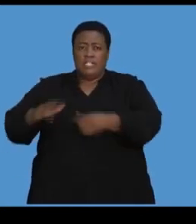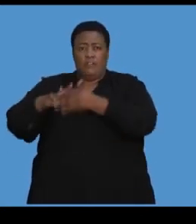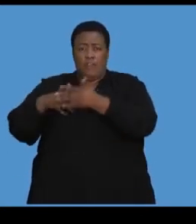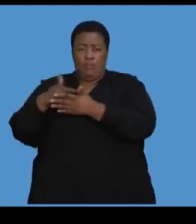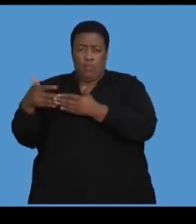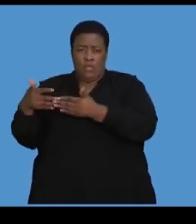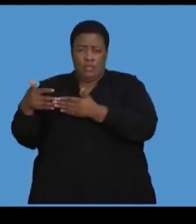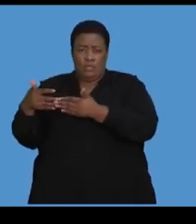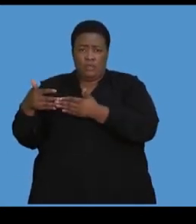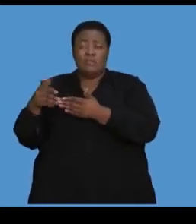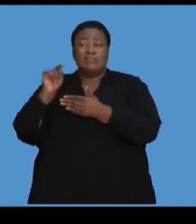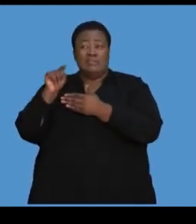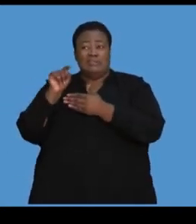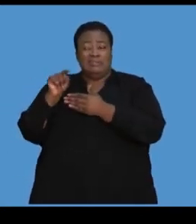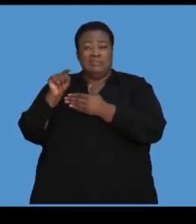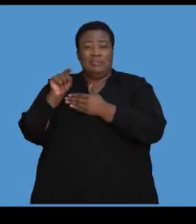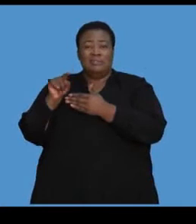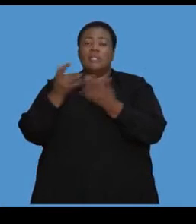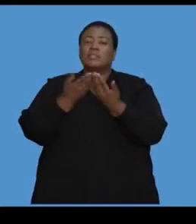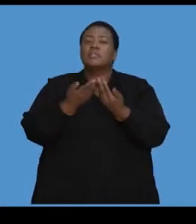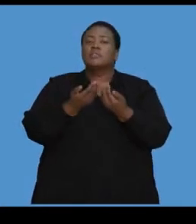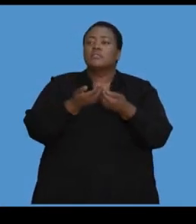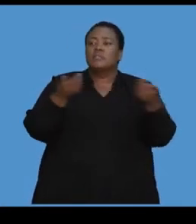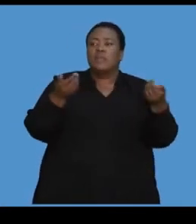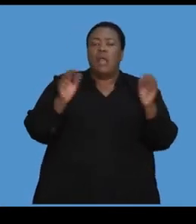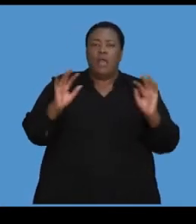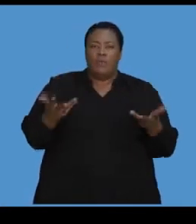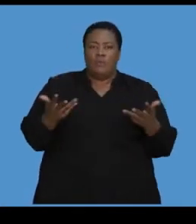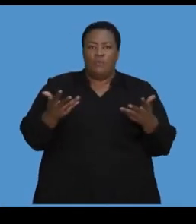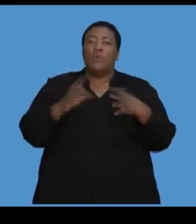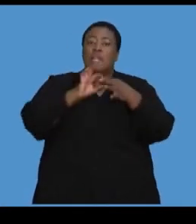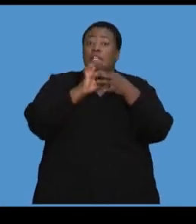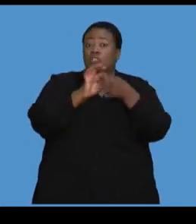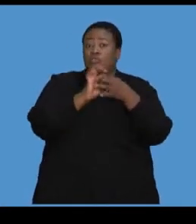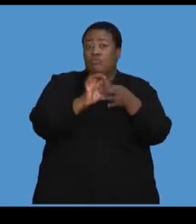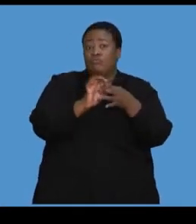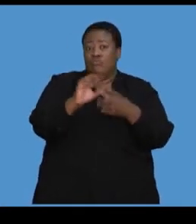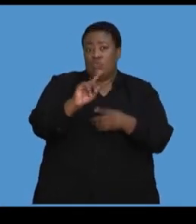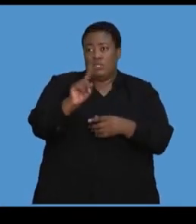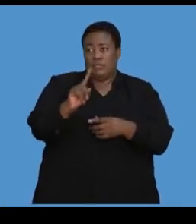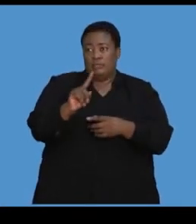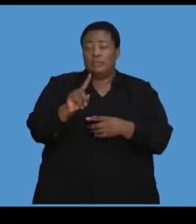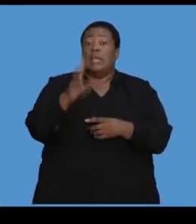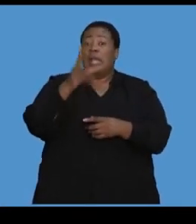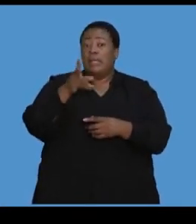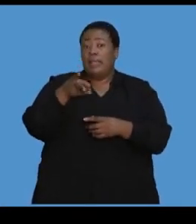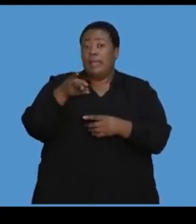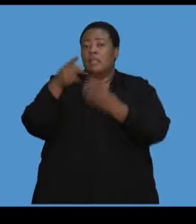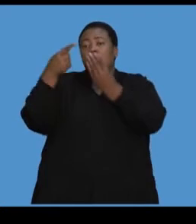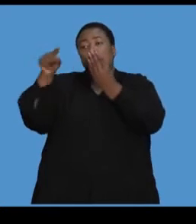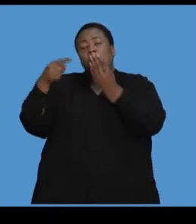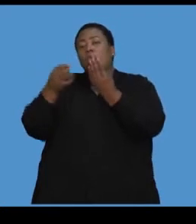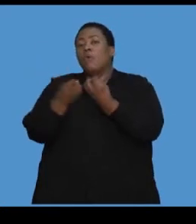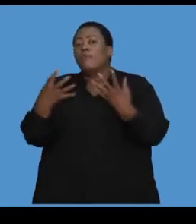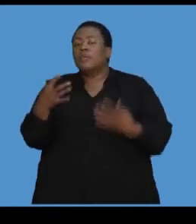main budget and the medium-term expenditure framework. The guide again is your